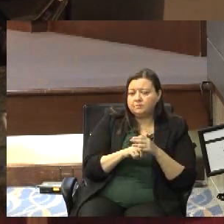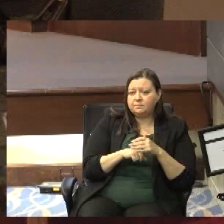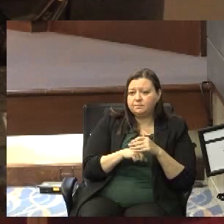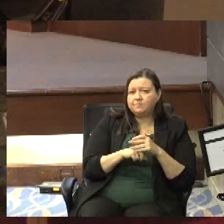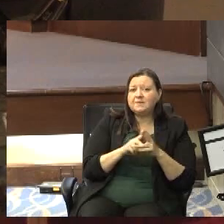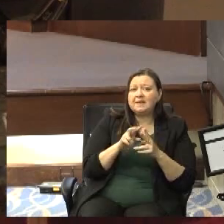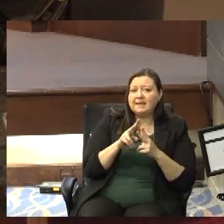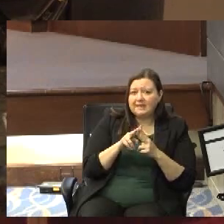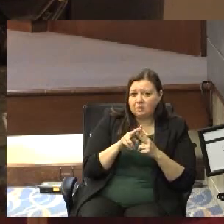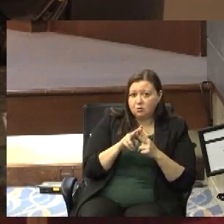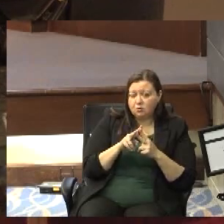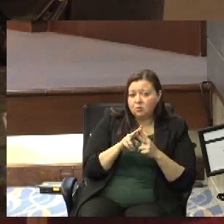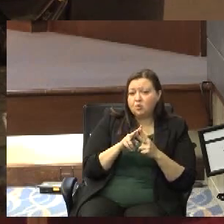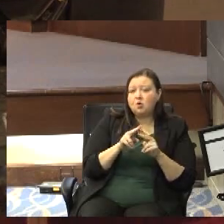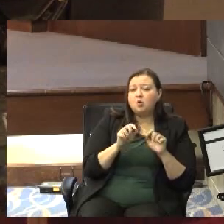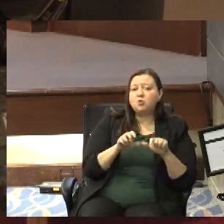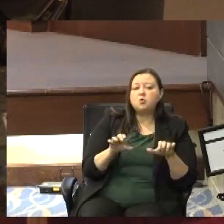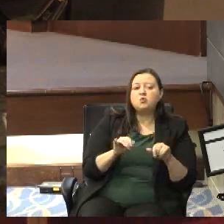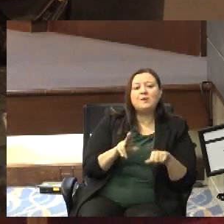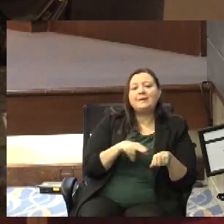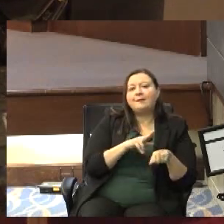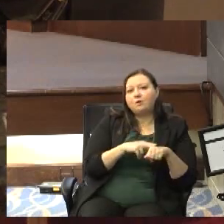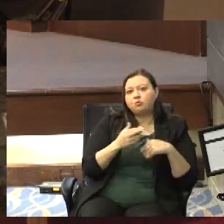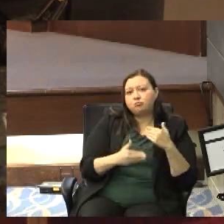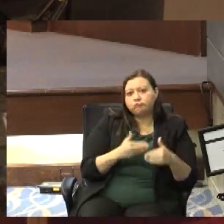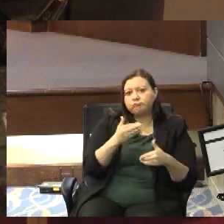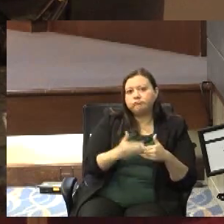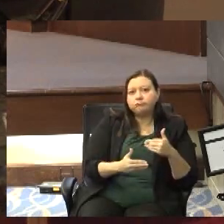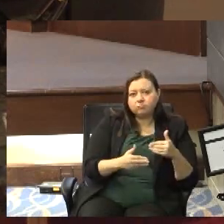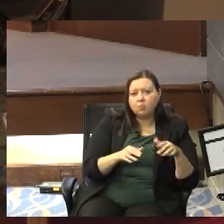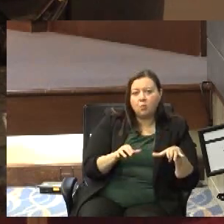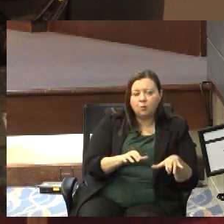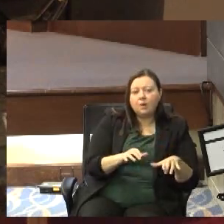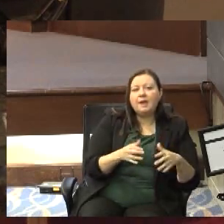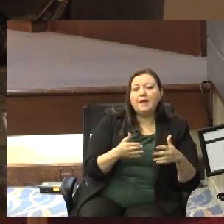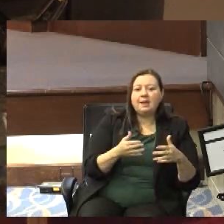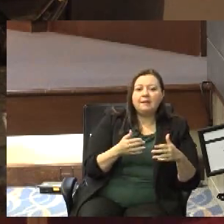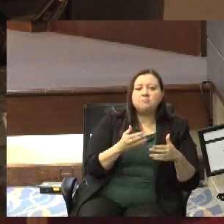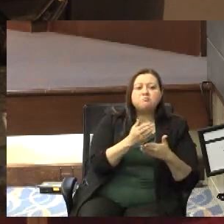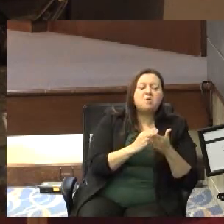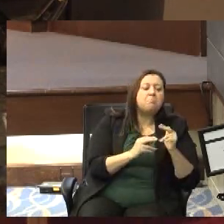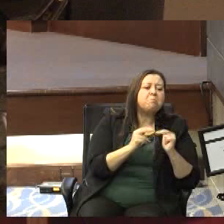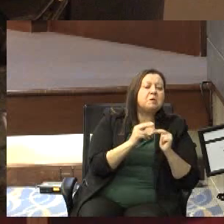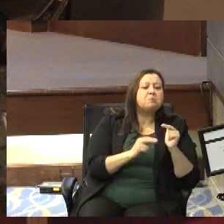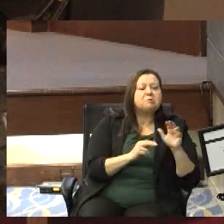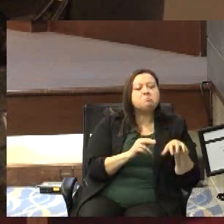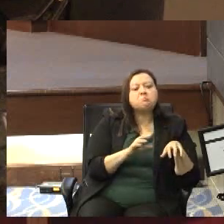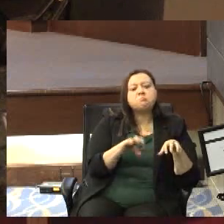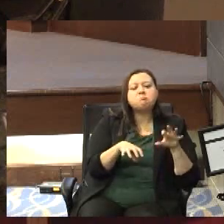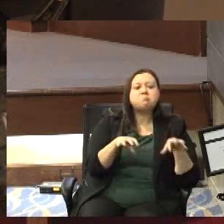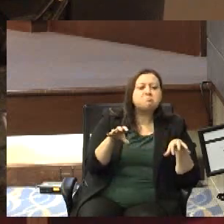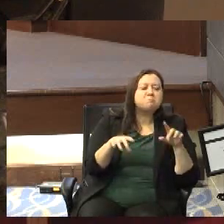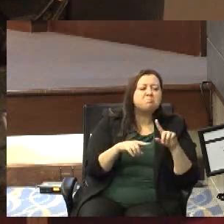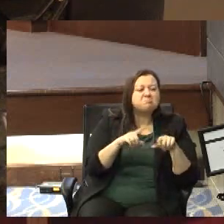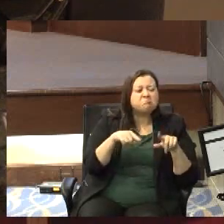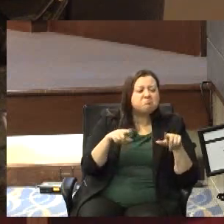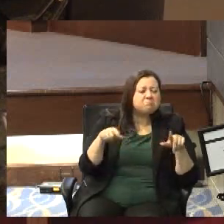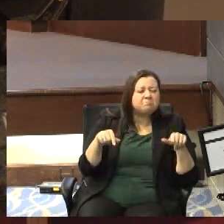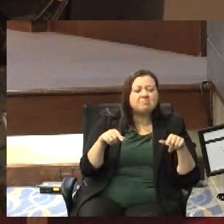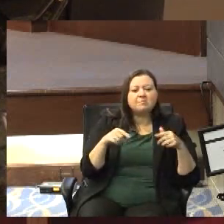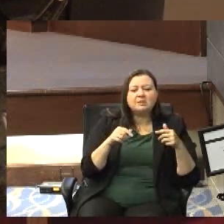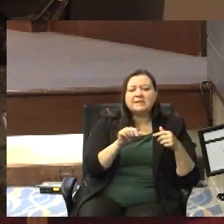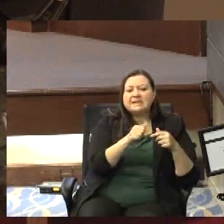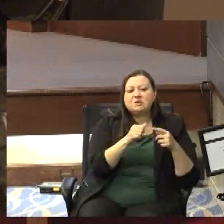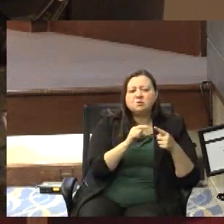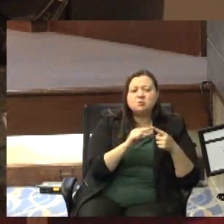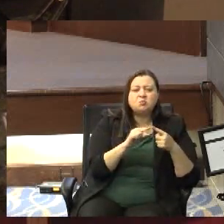You could either do this at an organic pace, I'll say. You know, you'd have some hodgepodge building, most likely, 10,